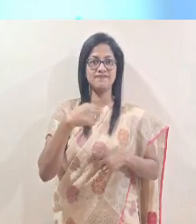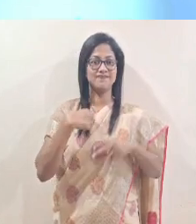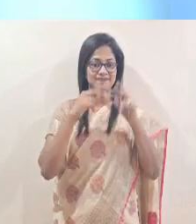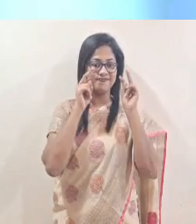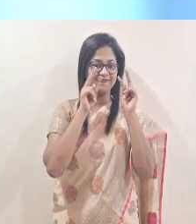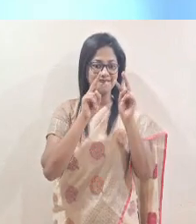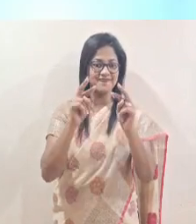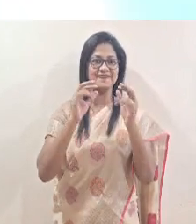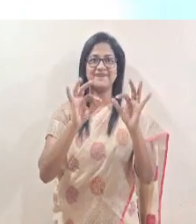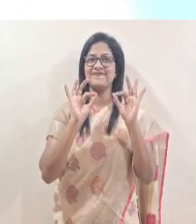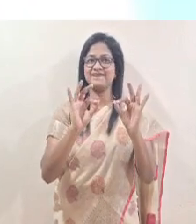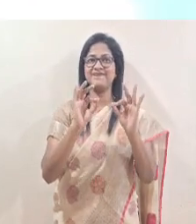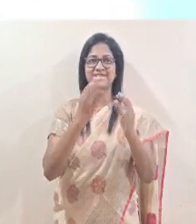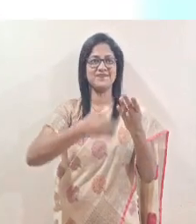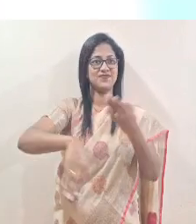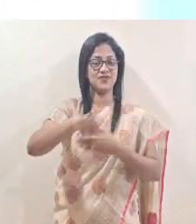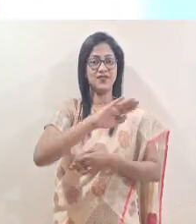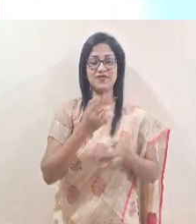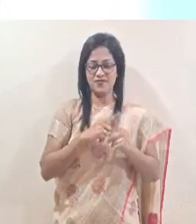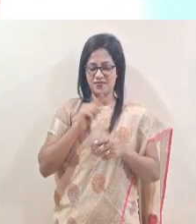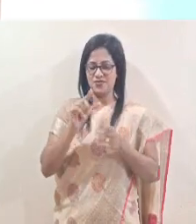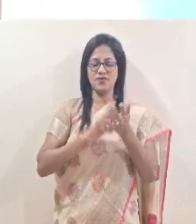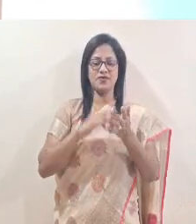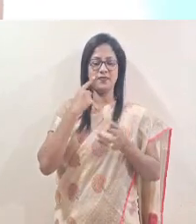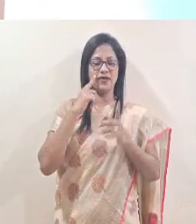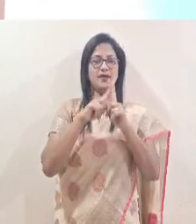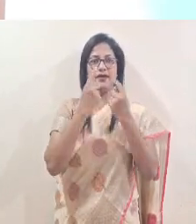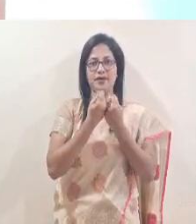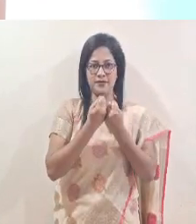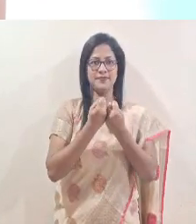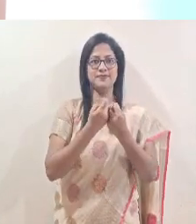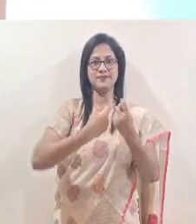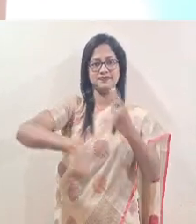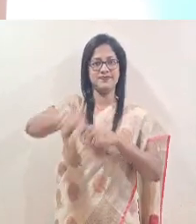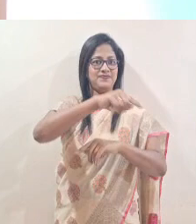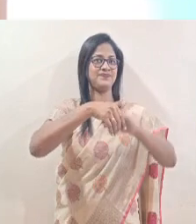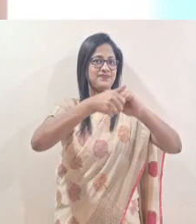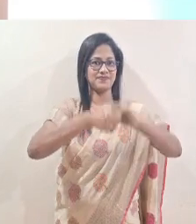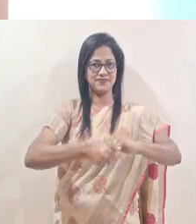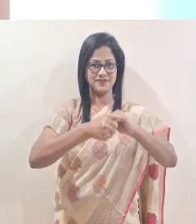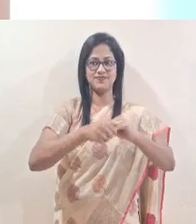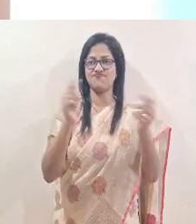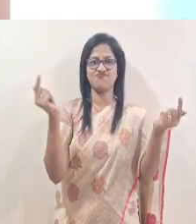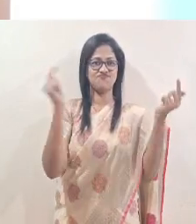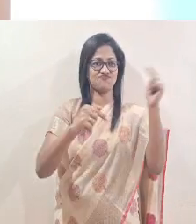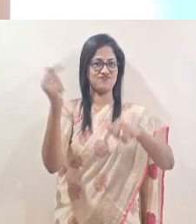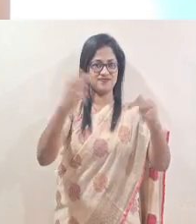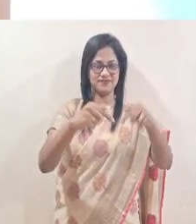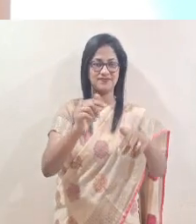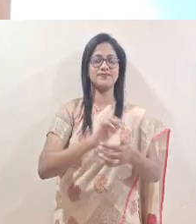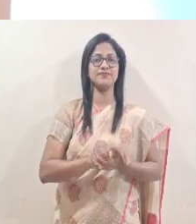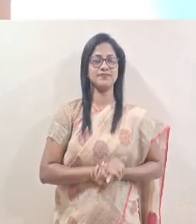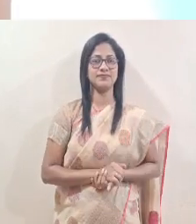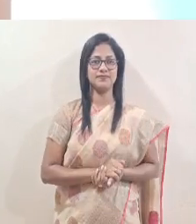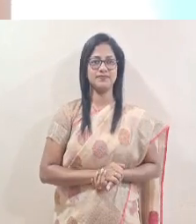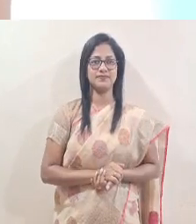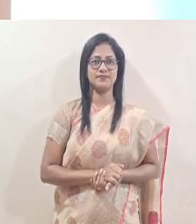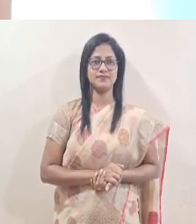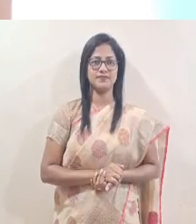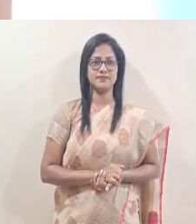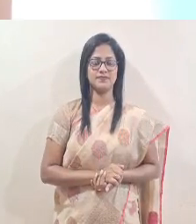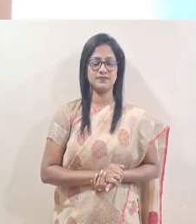It's very nice to see you here. On behalf of the UMI team, I congratulate you all for your presence.